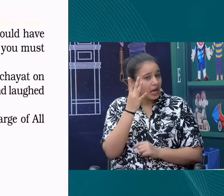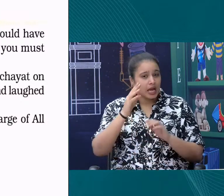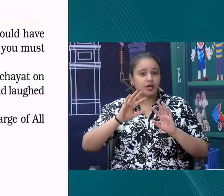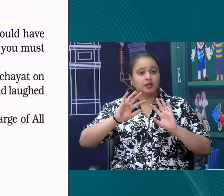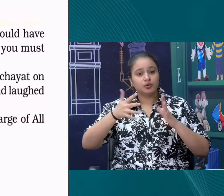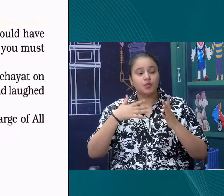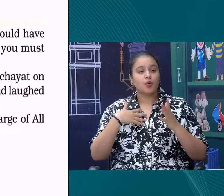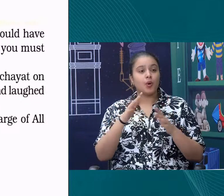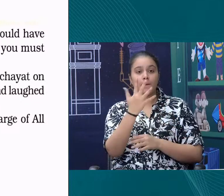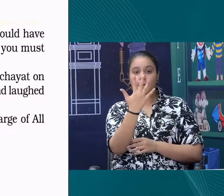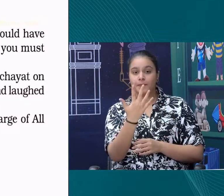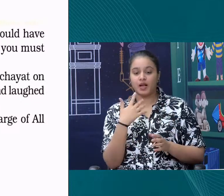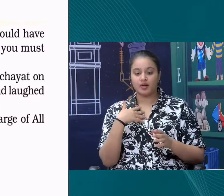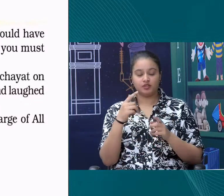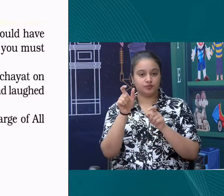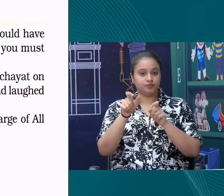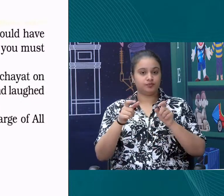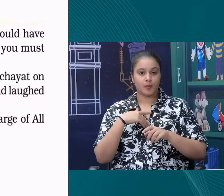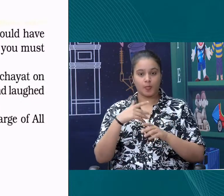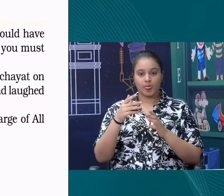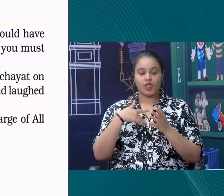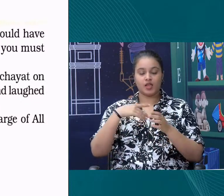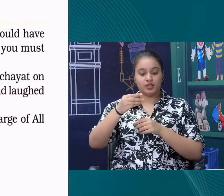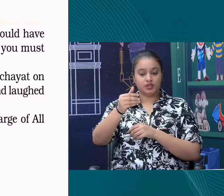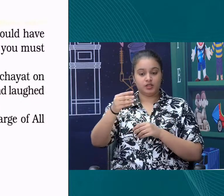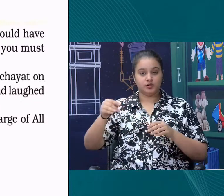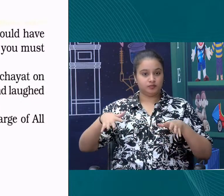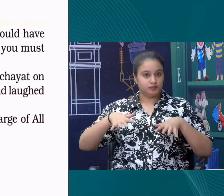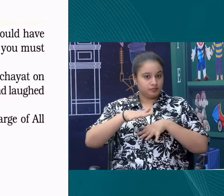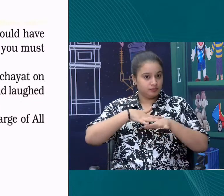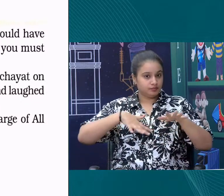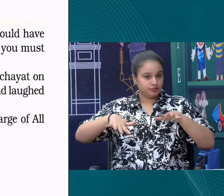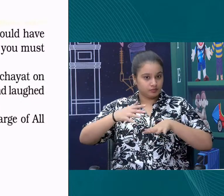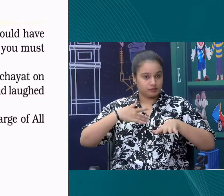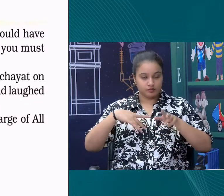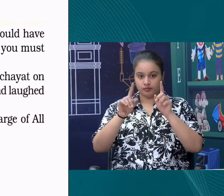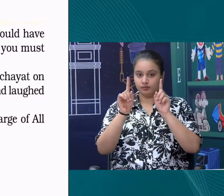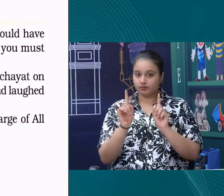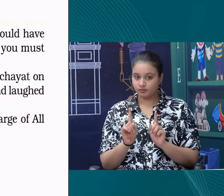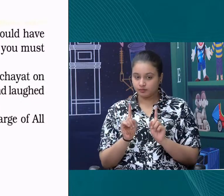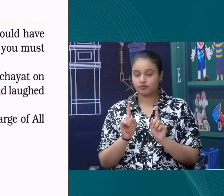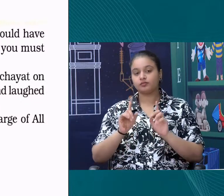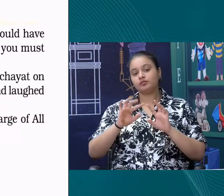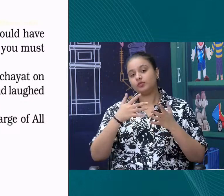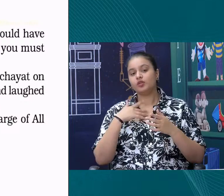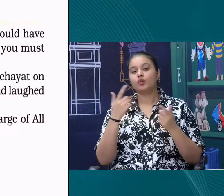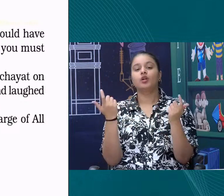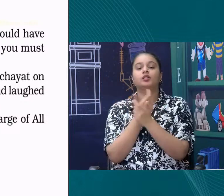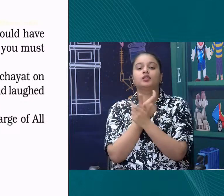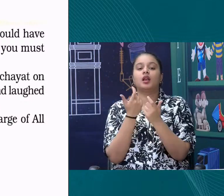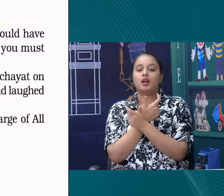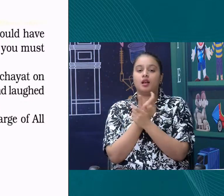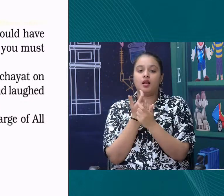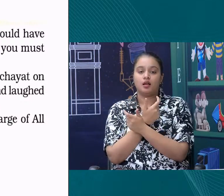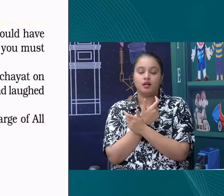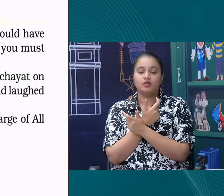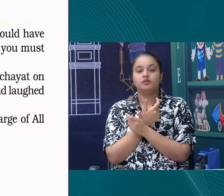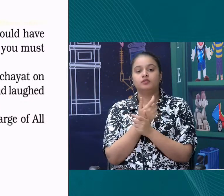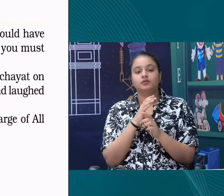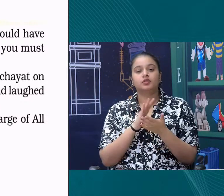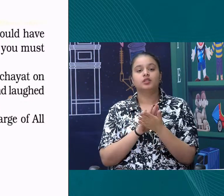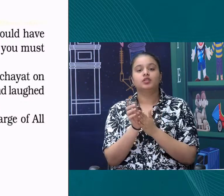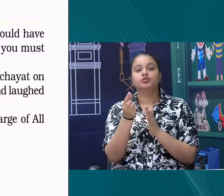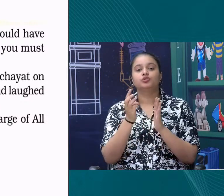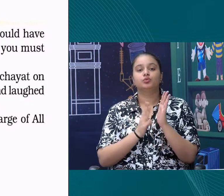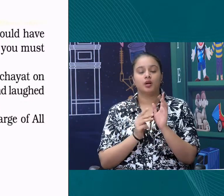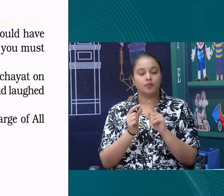held a panchayat on the edge of the desert, and the camel came chewing cud and laughed at them. Then he said,